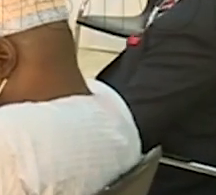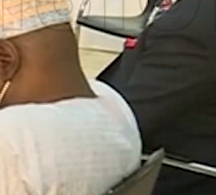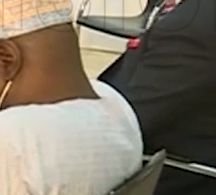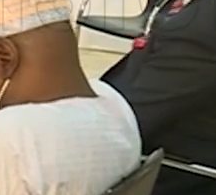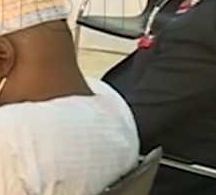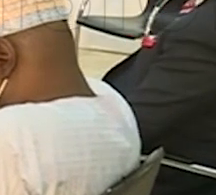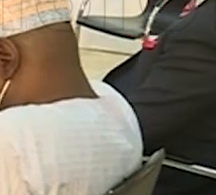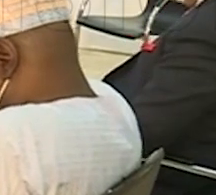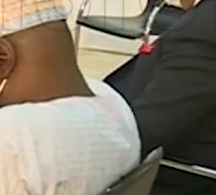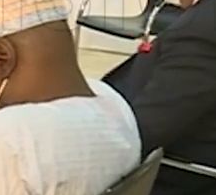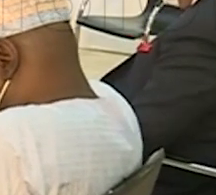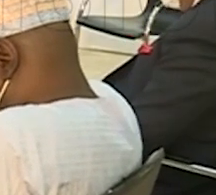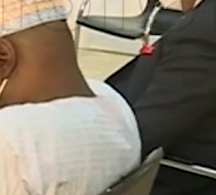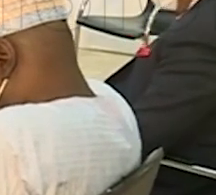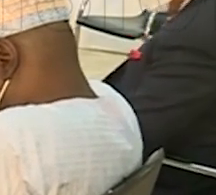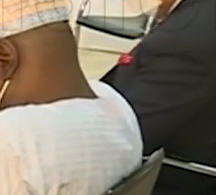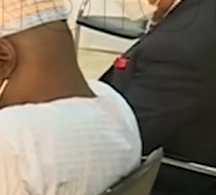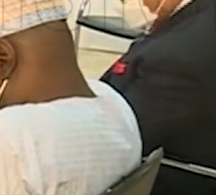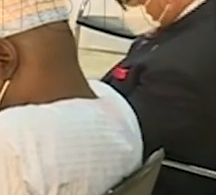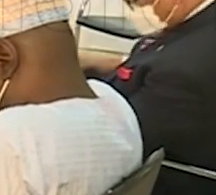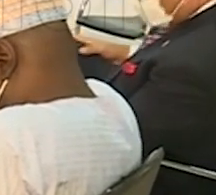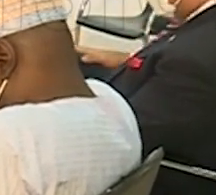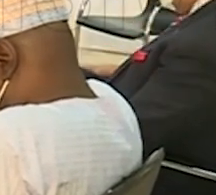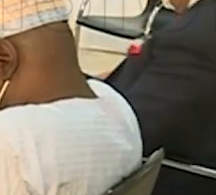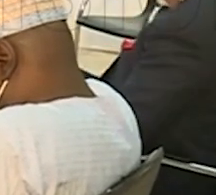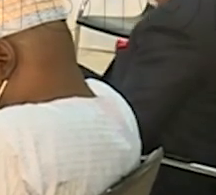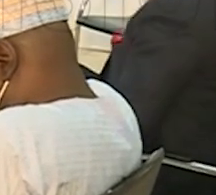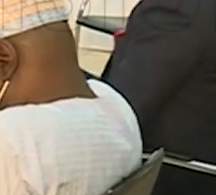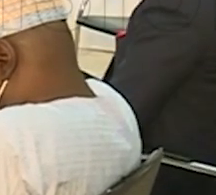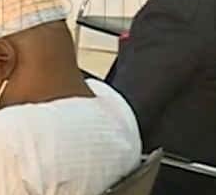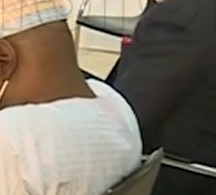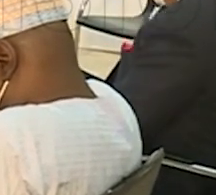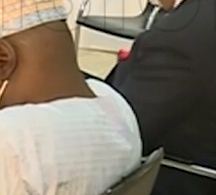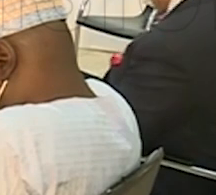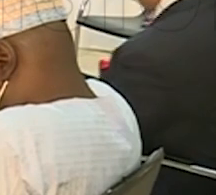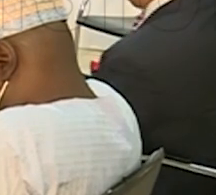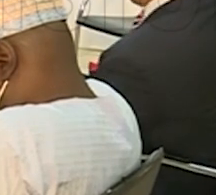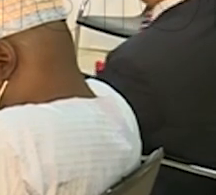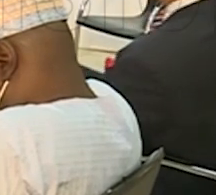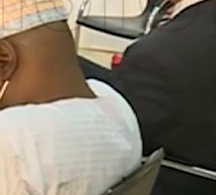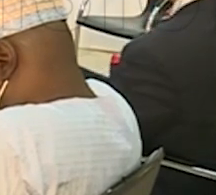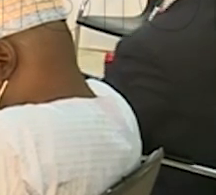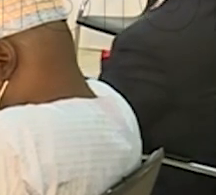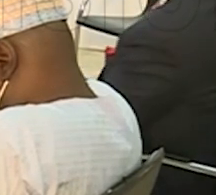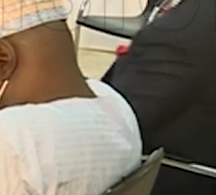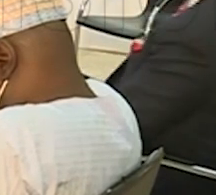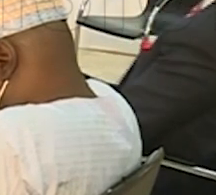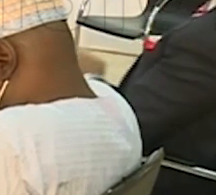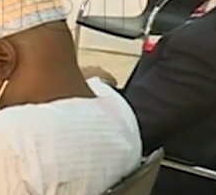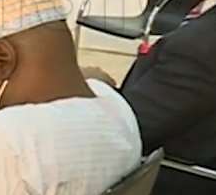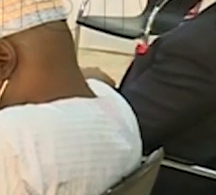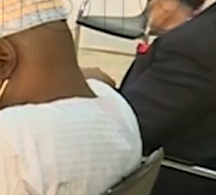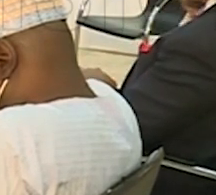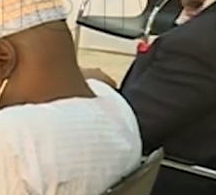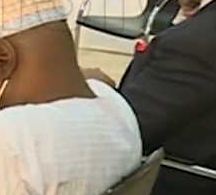The chairman of the Presidential Task Force, honorable ministers, members of the Presidential Task Force, gentlemen